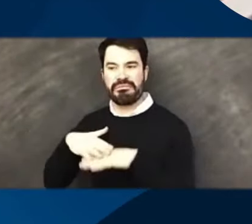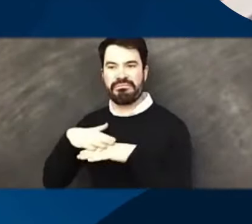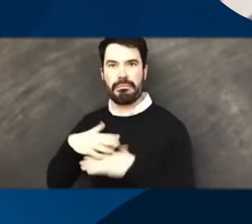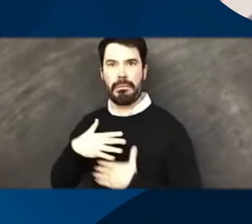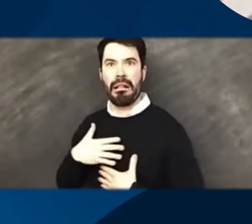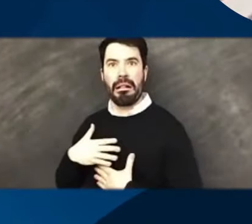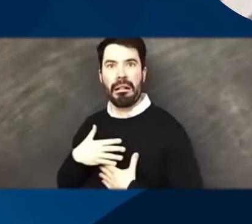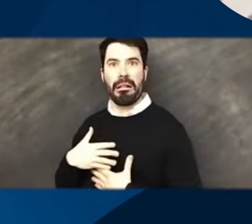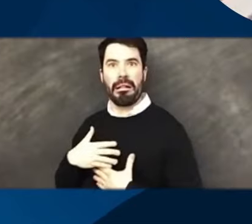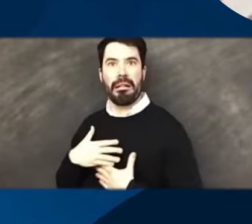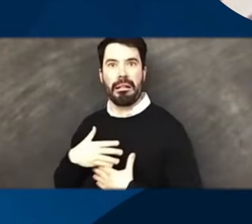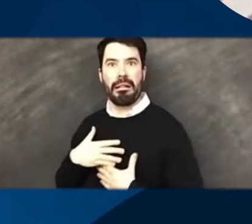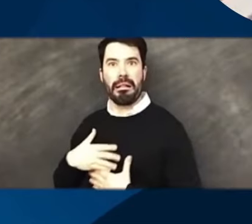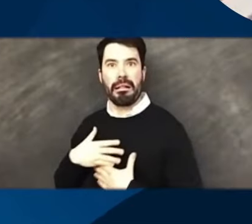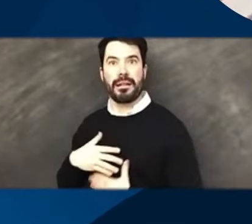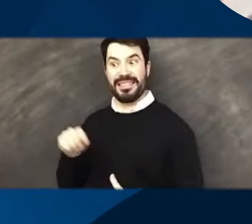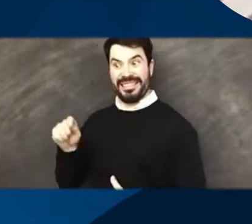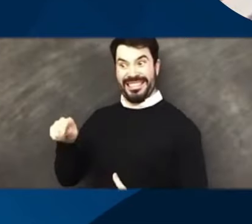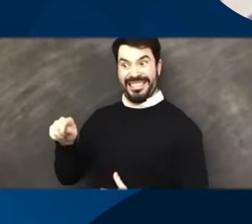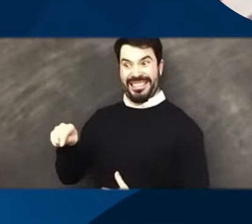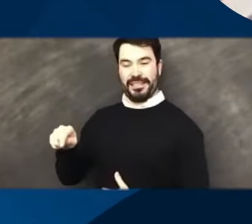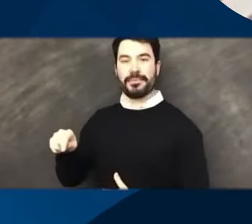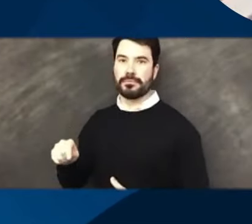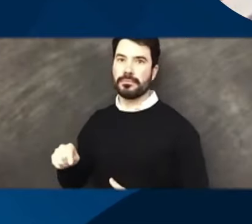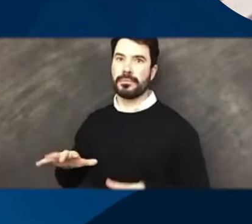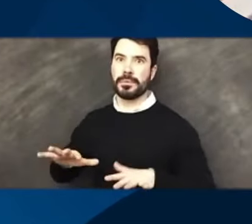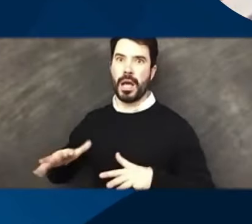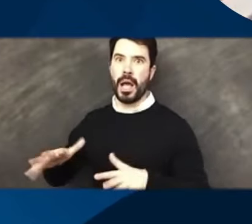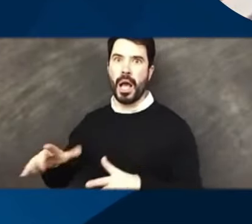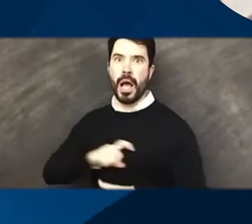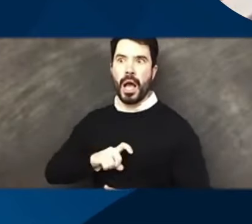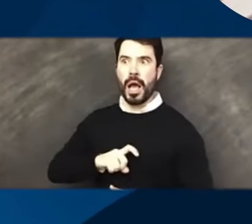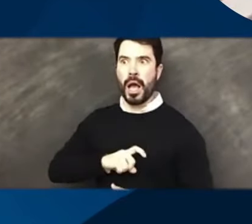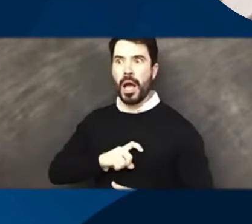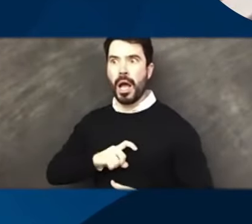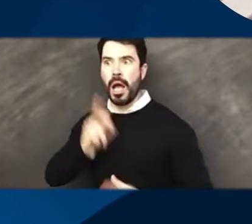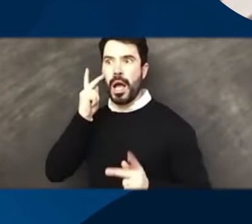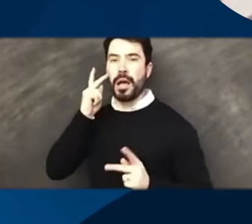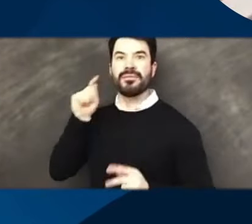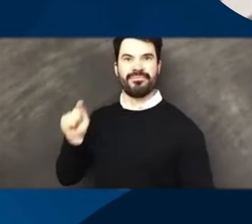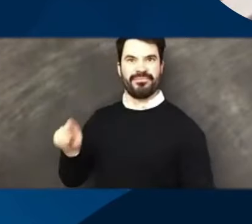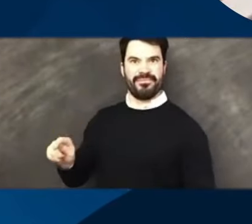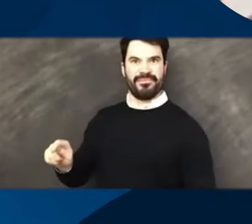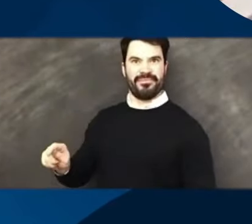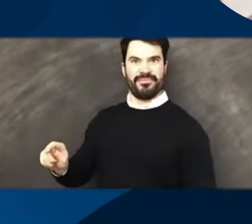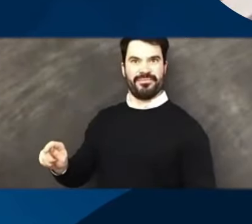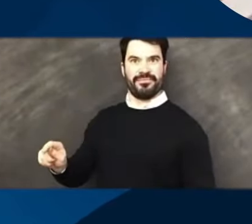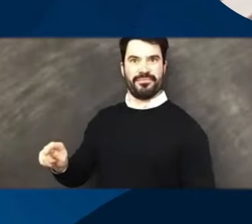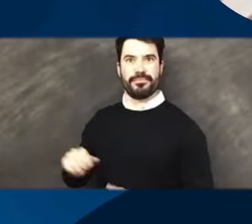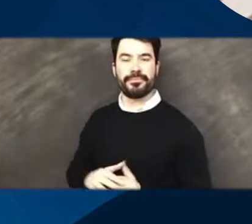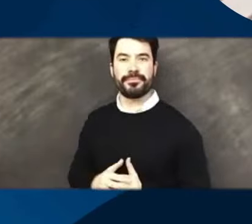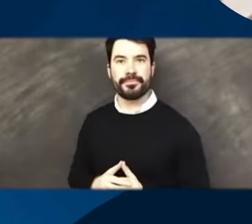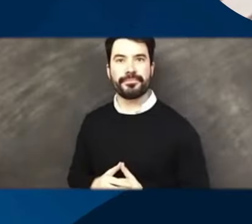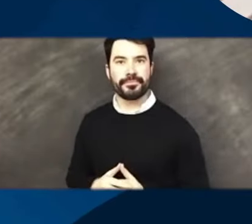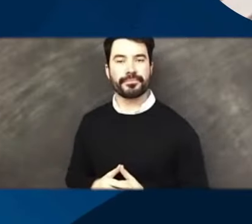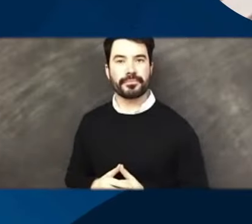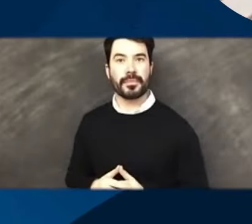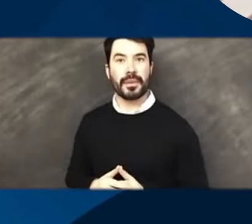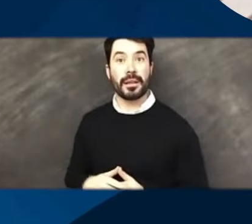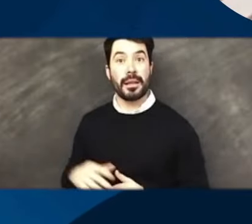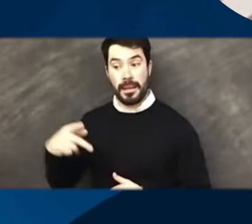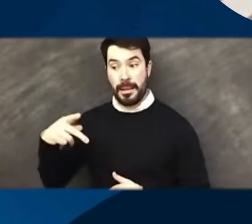common experience around anxiety and panic attacks. One of the hallmarks of panic attacks is